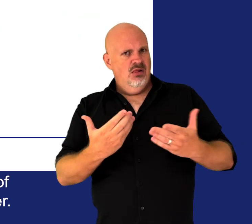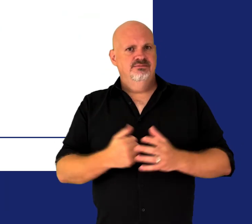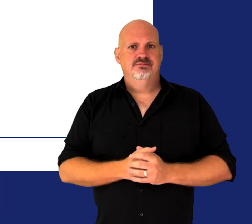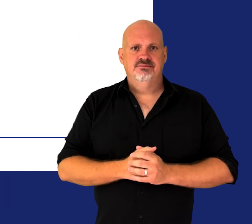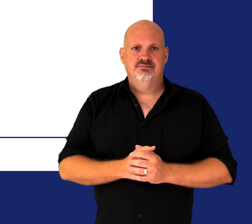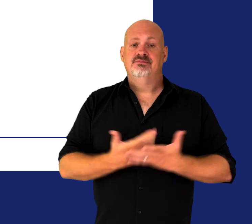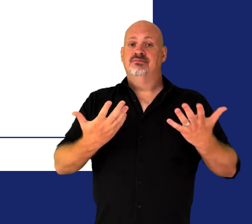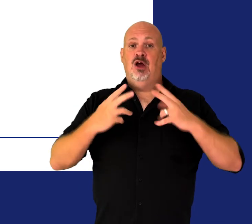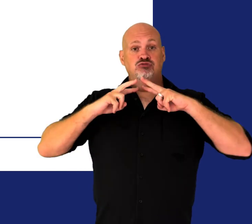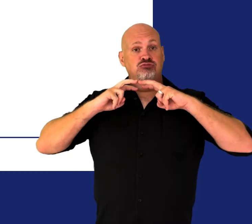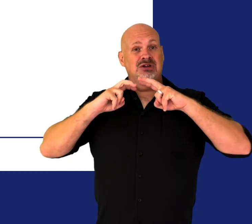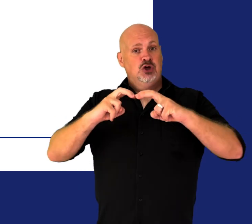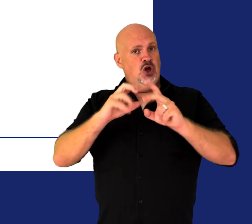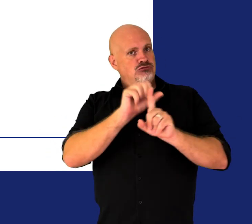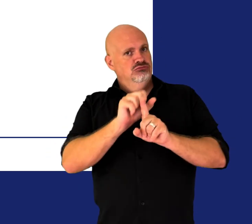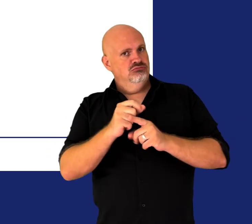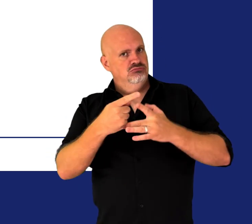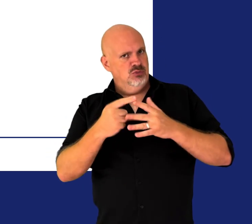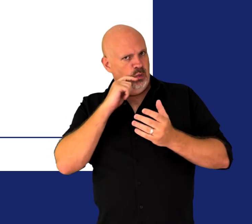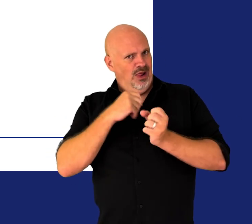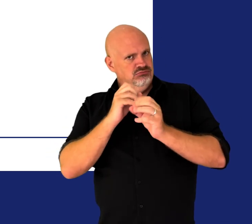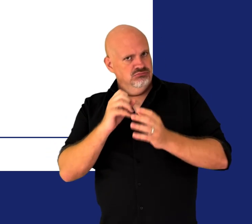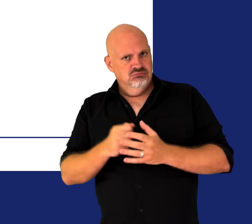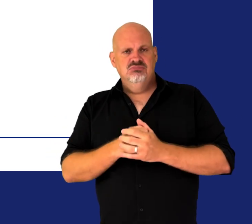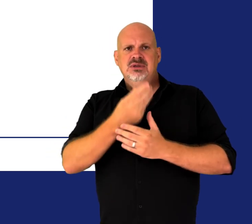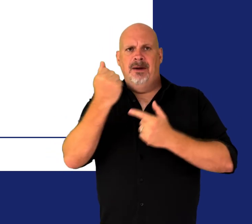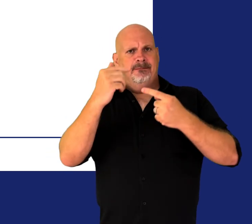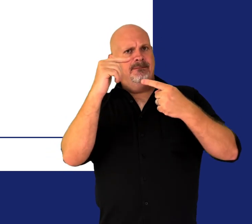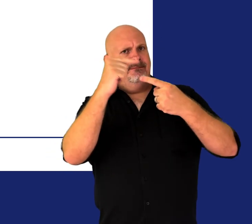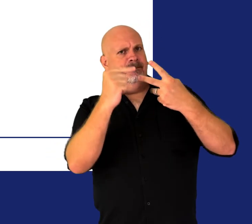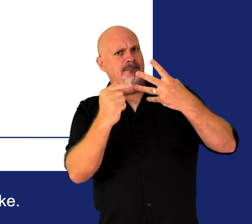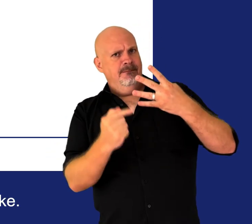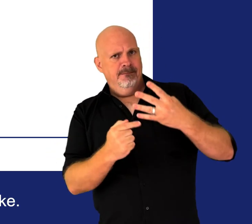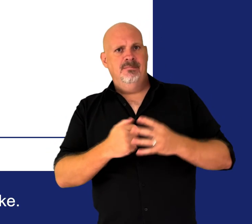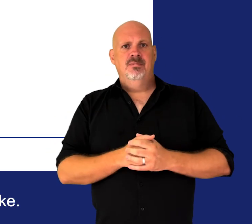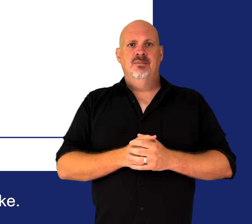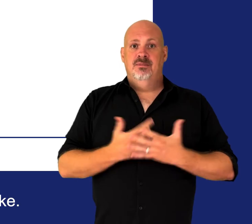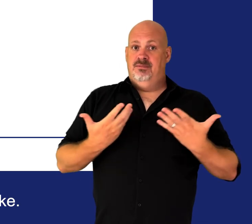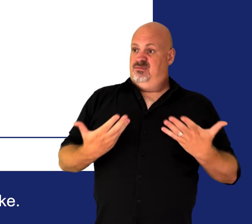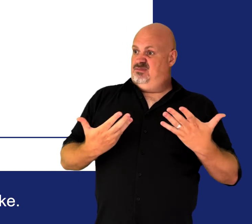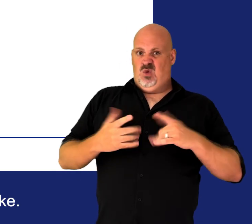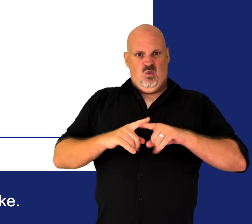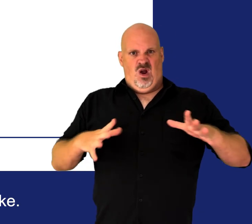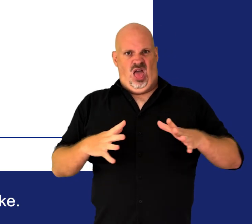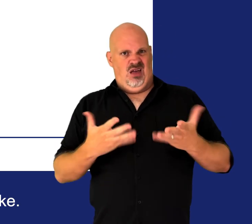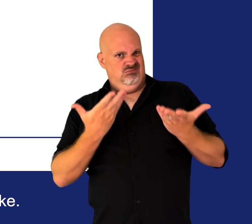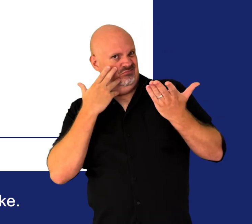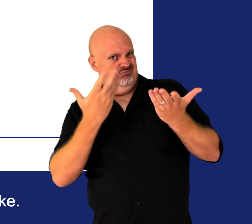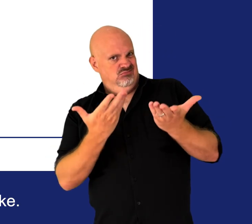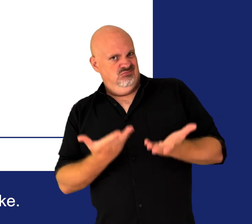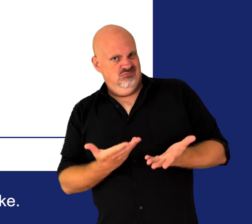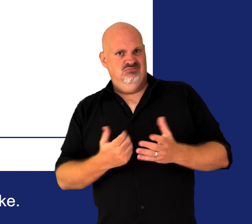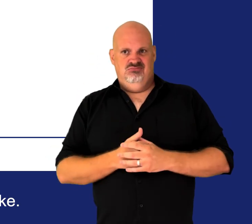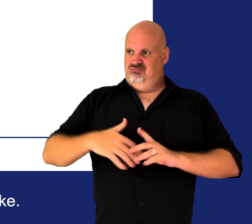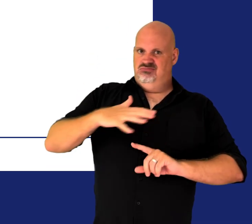cover. So we're going to present the research findings. We're going to take you through some of those headlines, let you know what the current state of